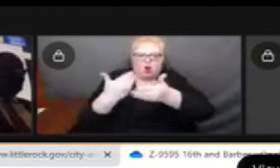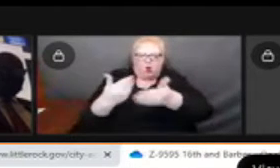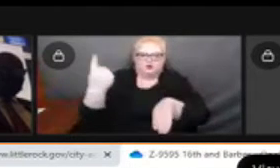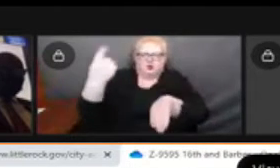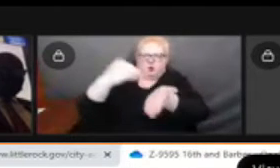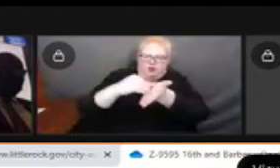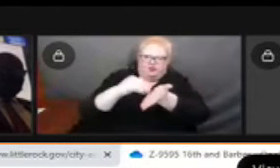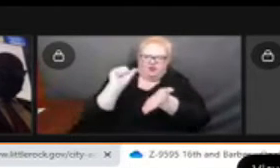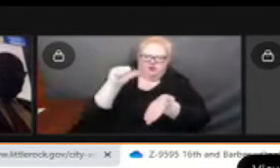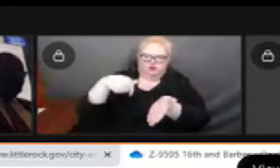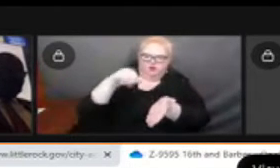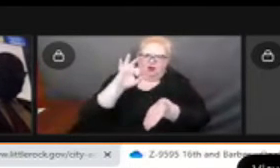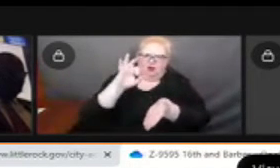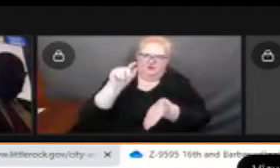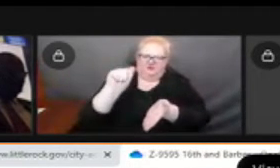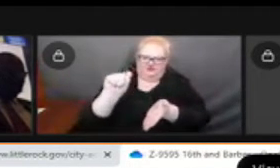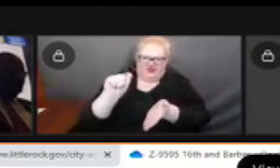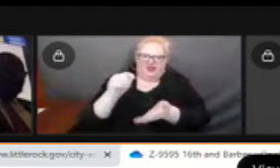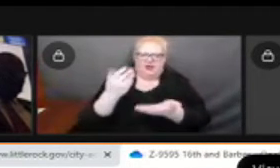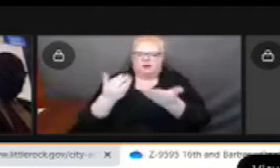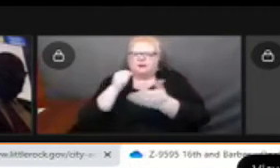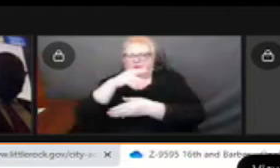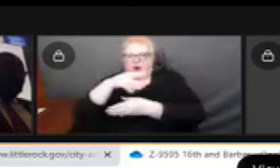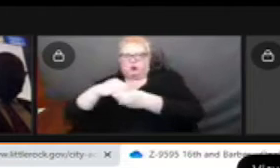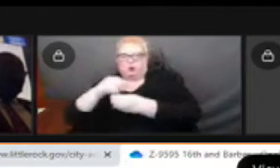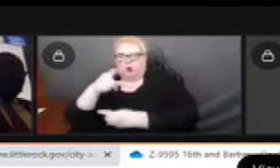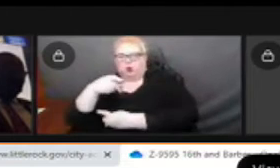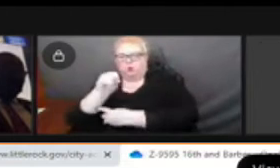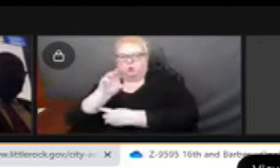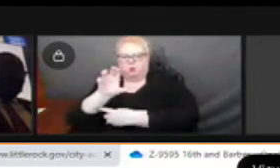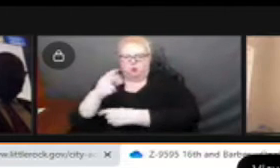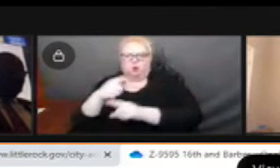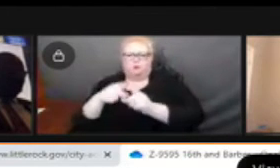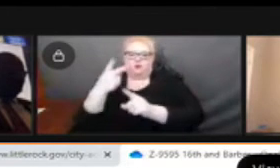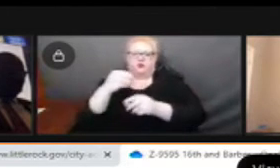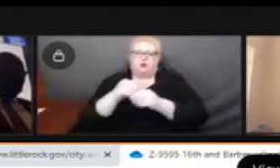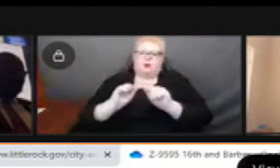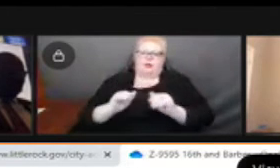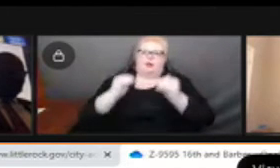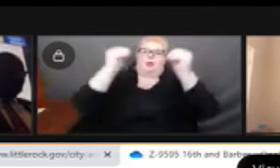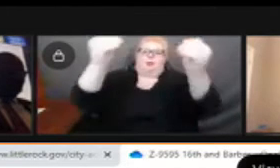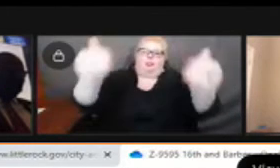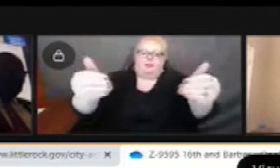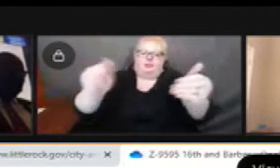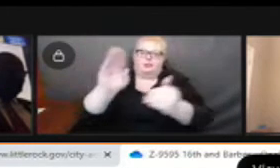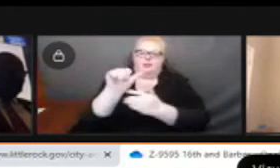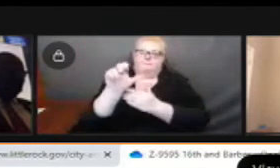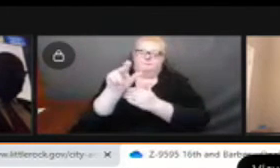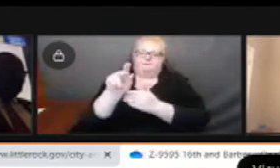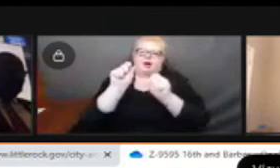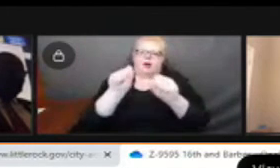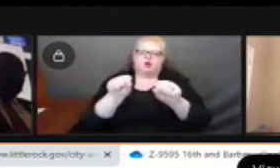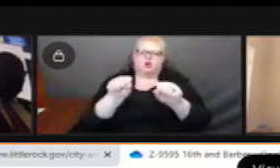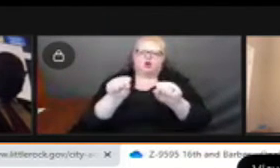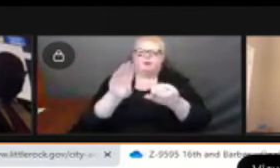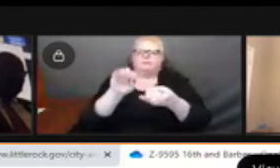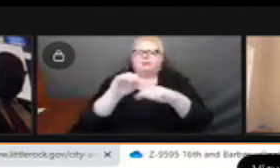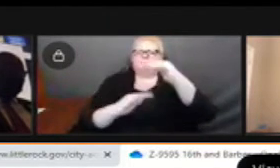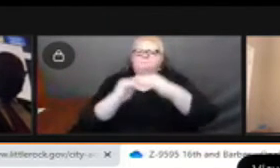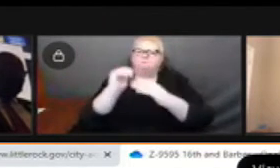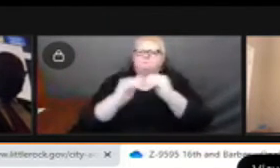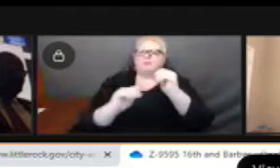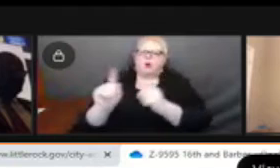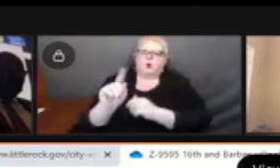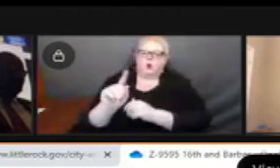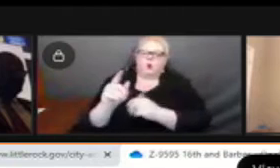aired, that, not to include the porches. Additionally, the 2 in the back could potentially be built in a way that they would be